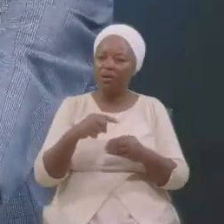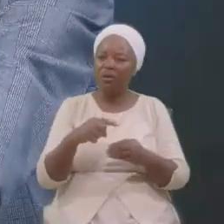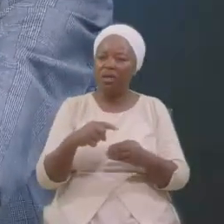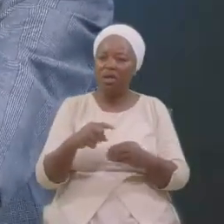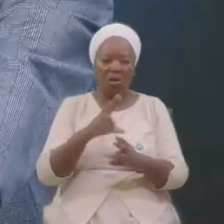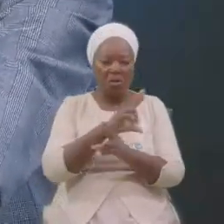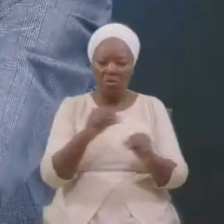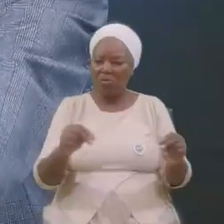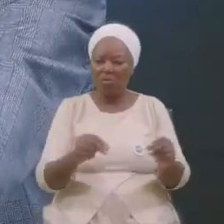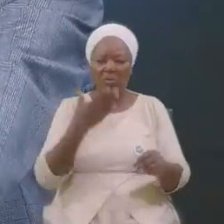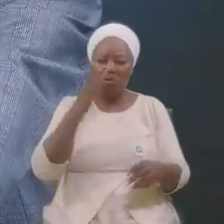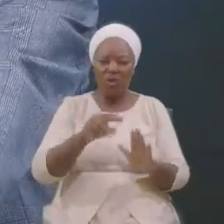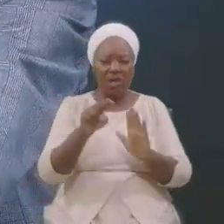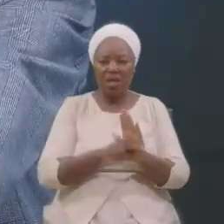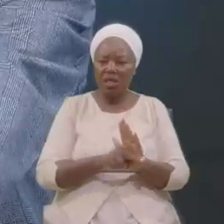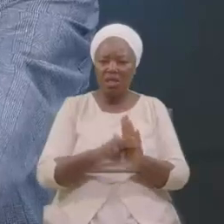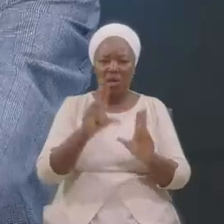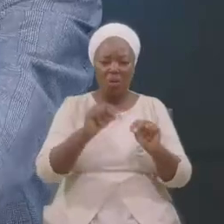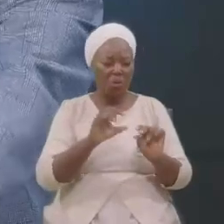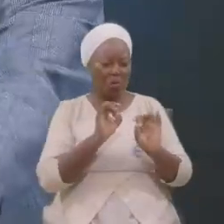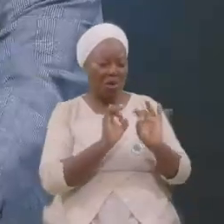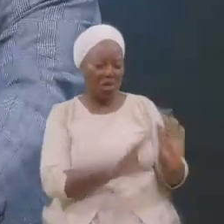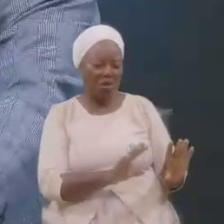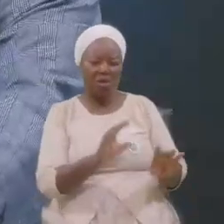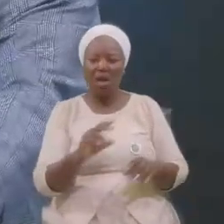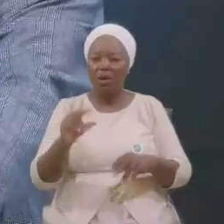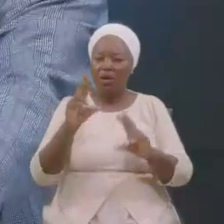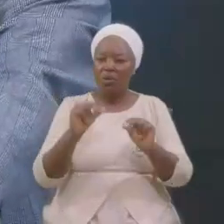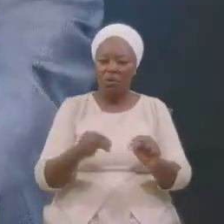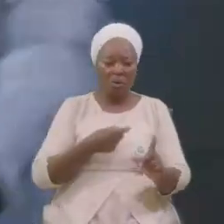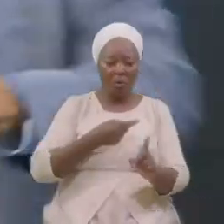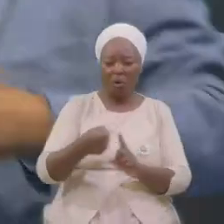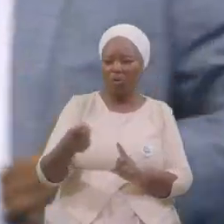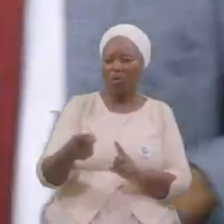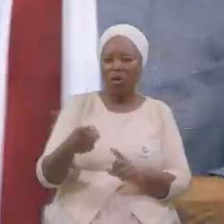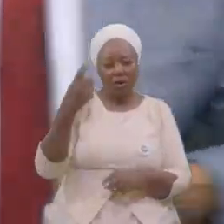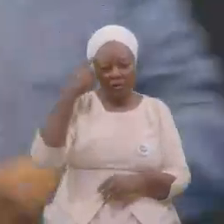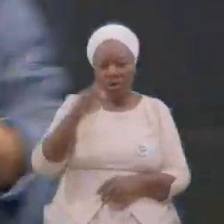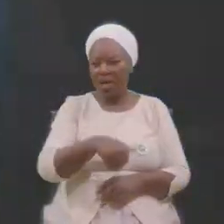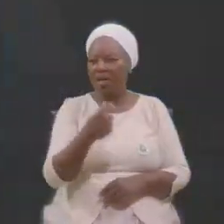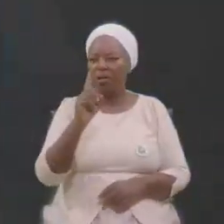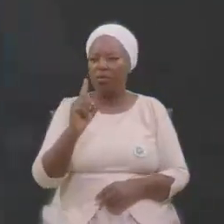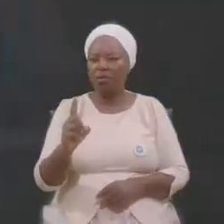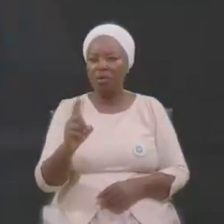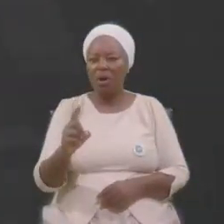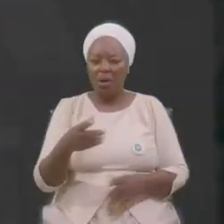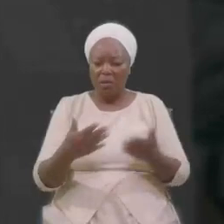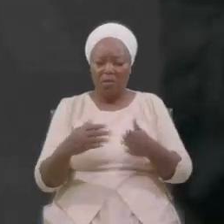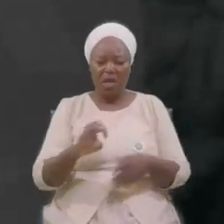cruelty, no hatred, no hurt for anybody, whether